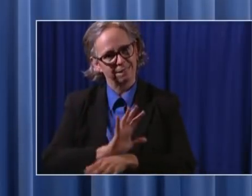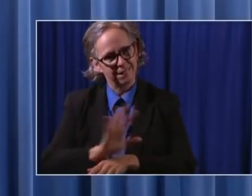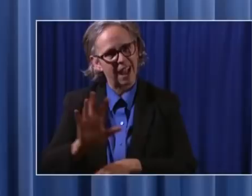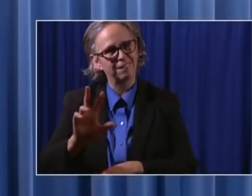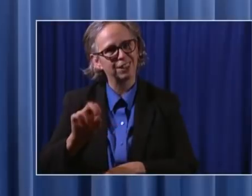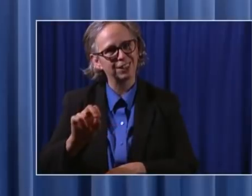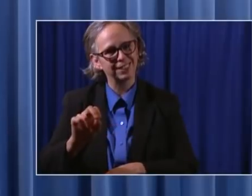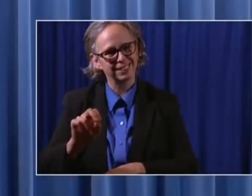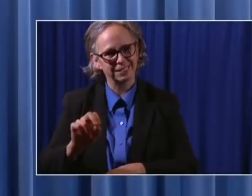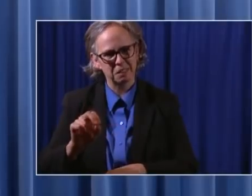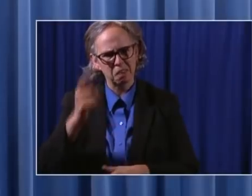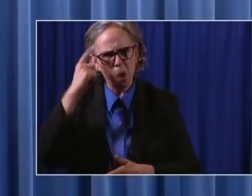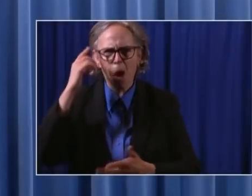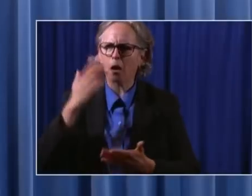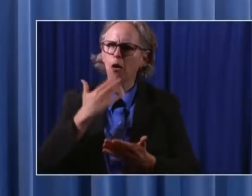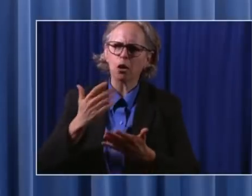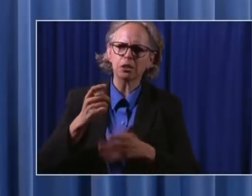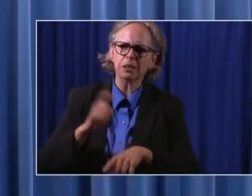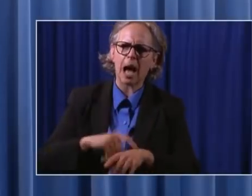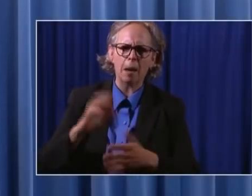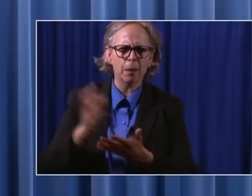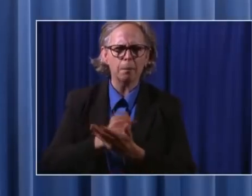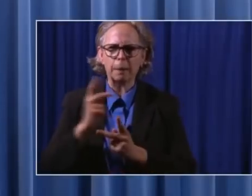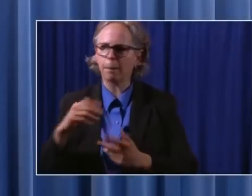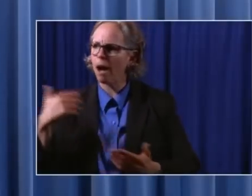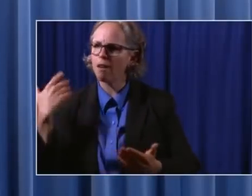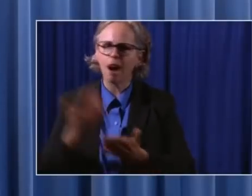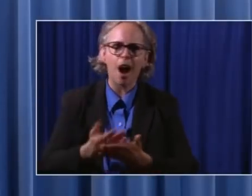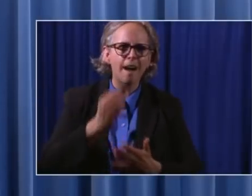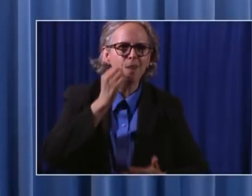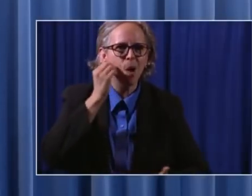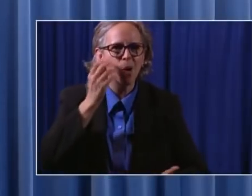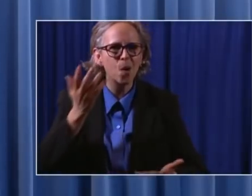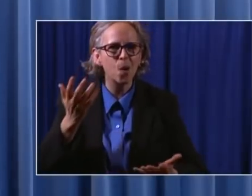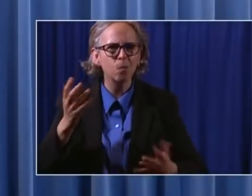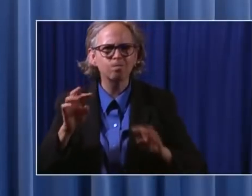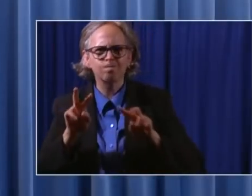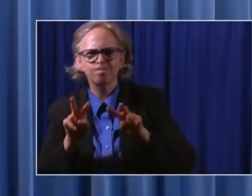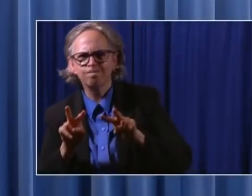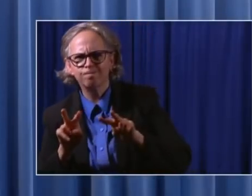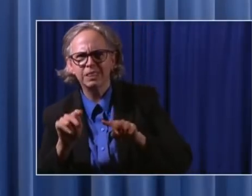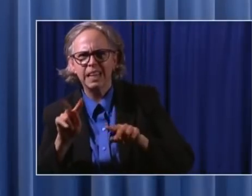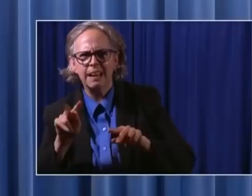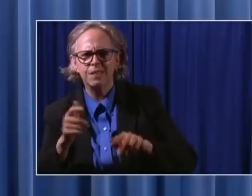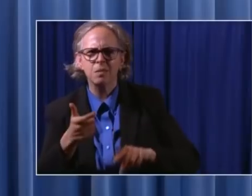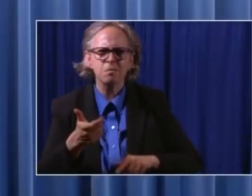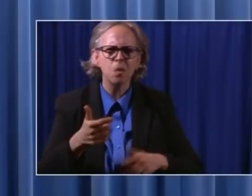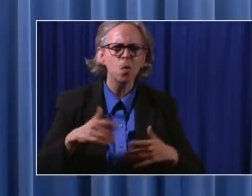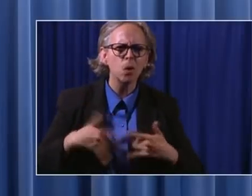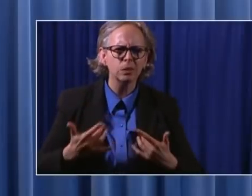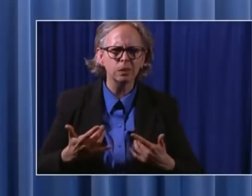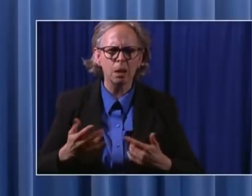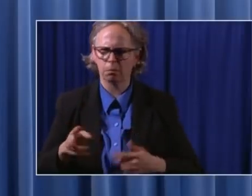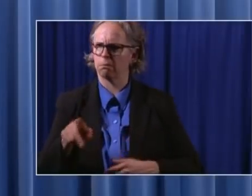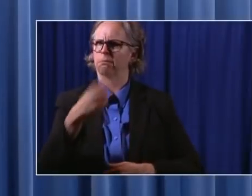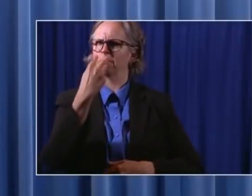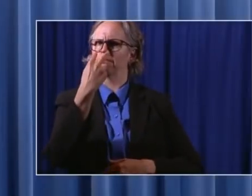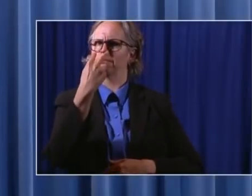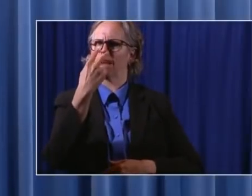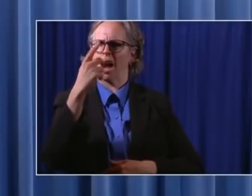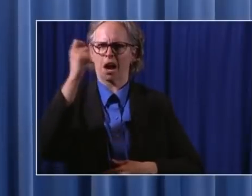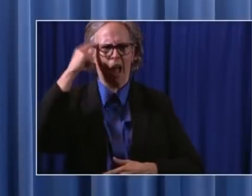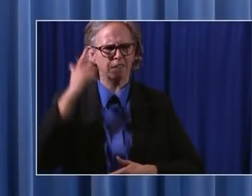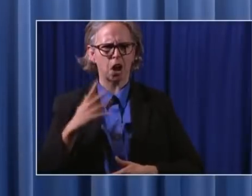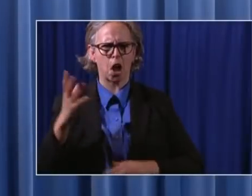home, people turn on the TV, watch a little news, and they might come across Mike DeWine on there, and maybe they'd listen a